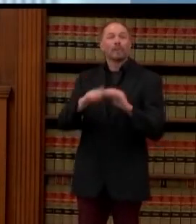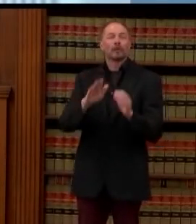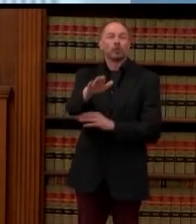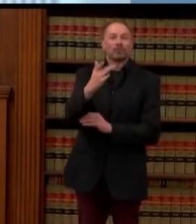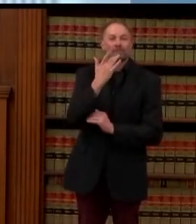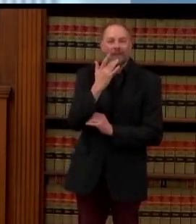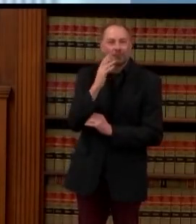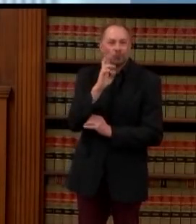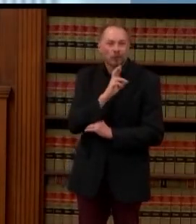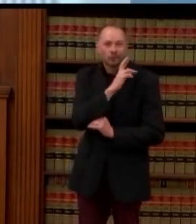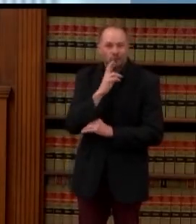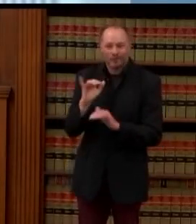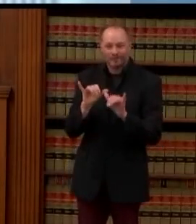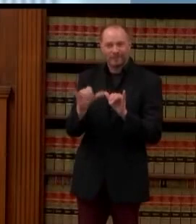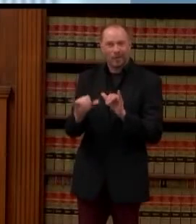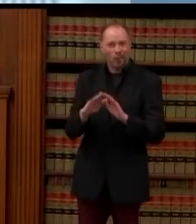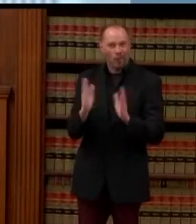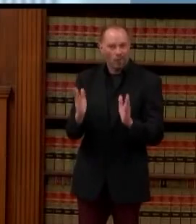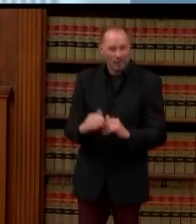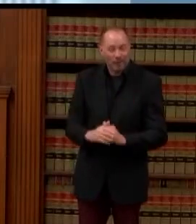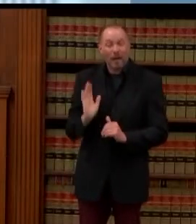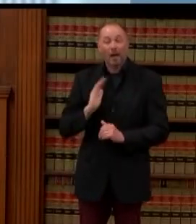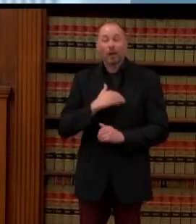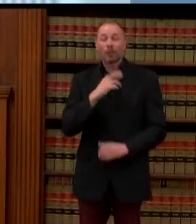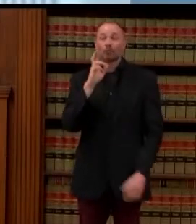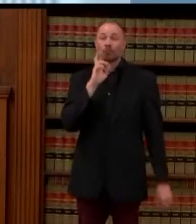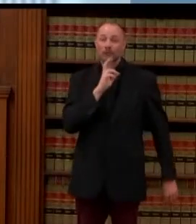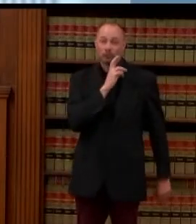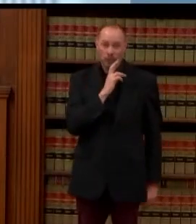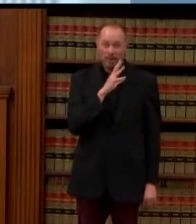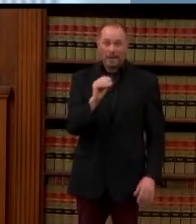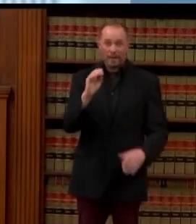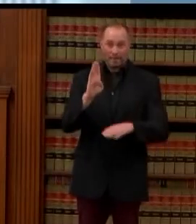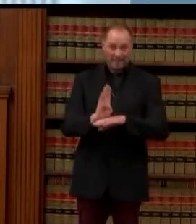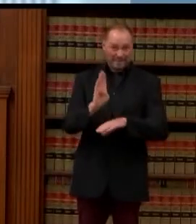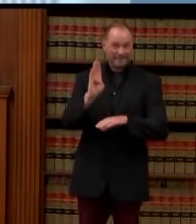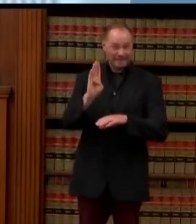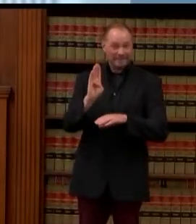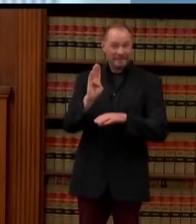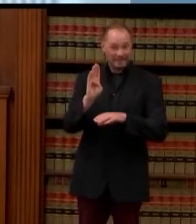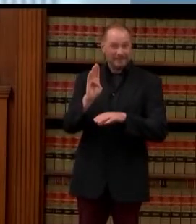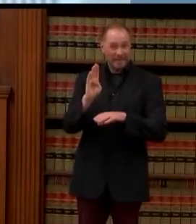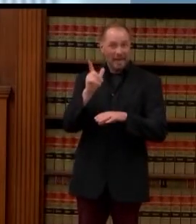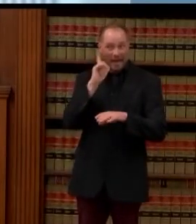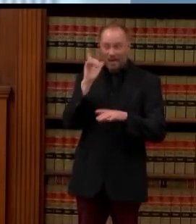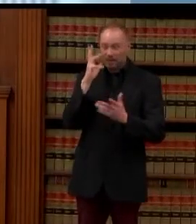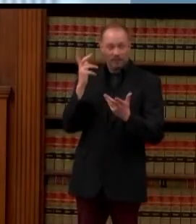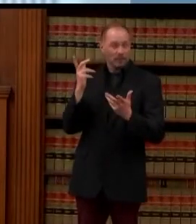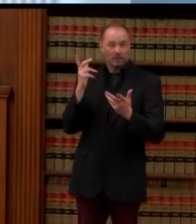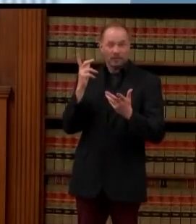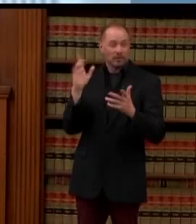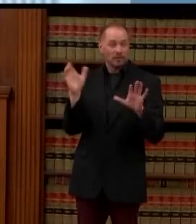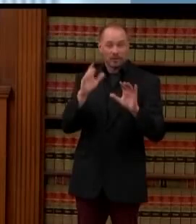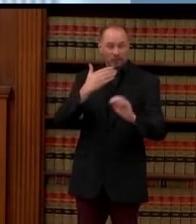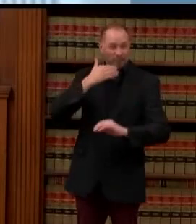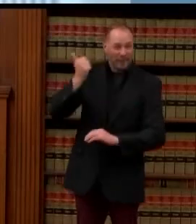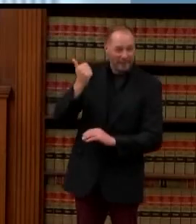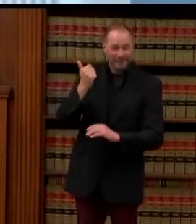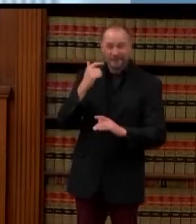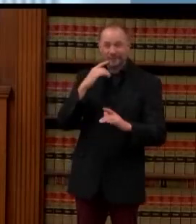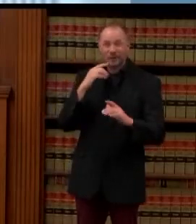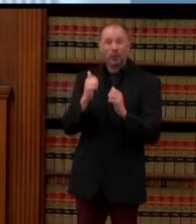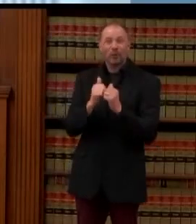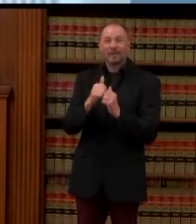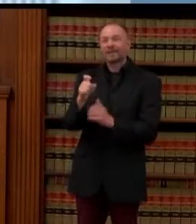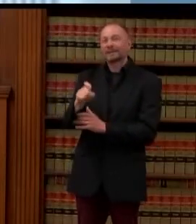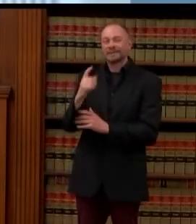restaurant staying open. Our restaurants and businesses have gone above and beyond, putting the necessary